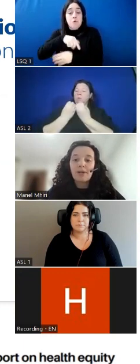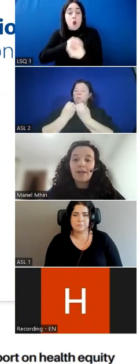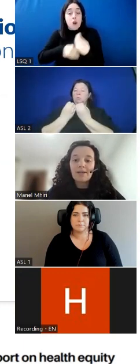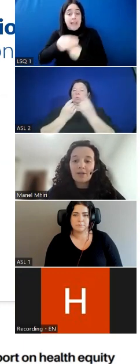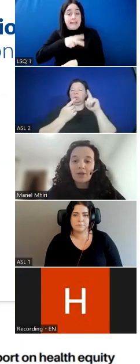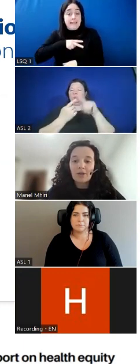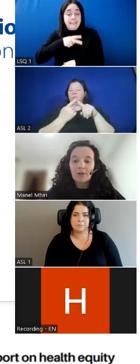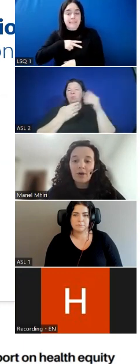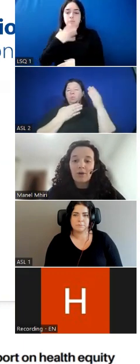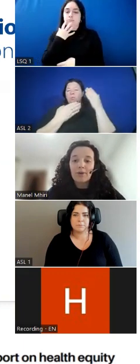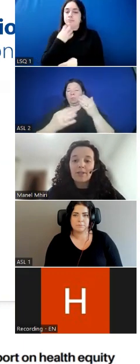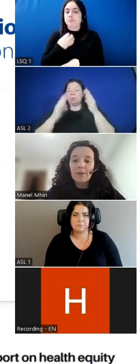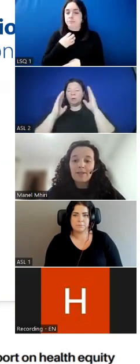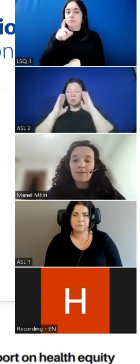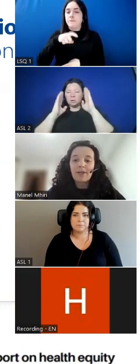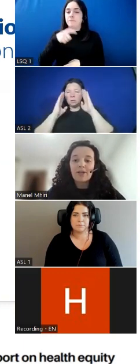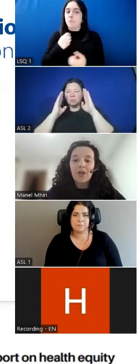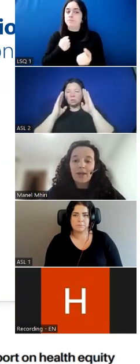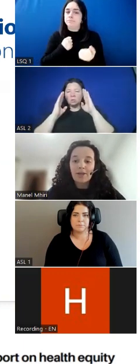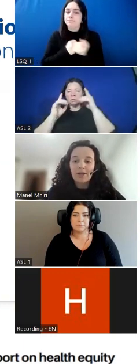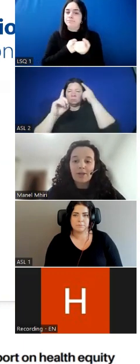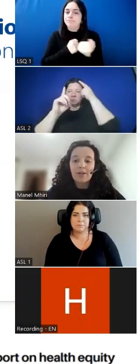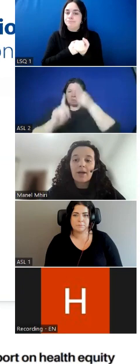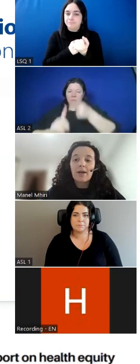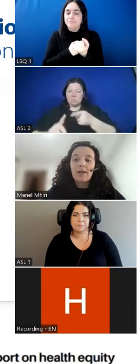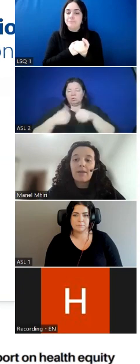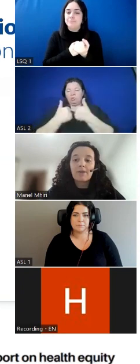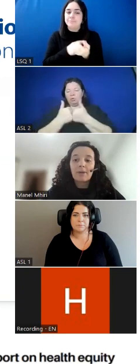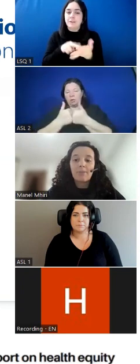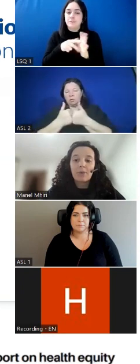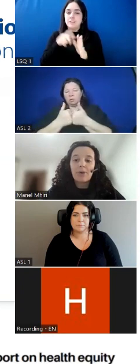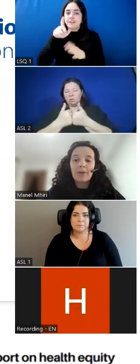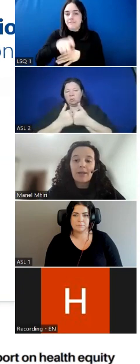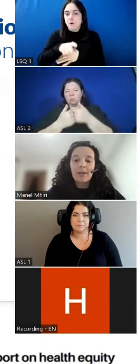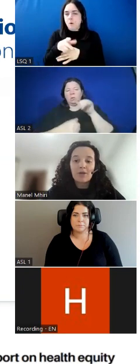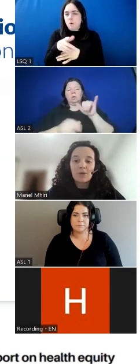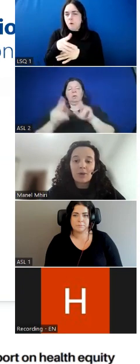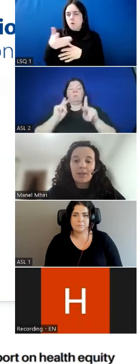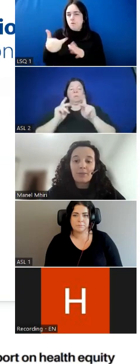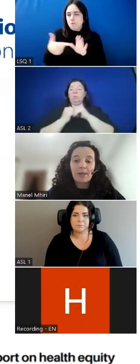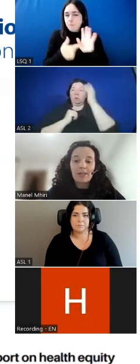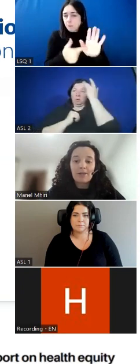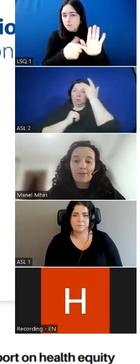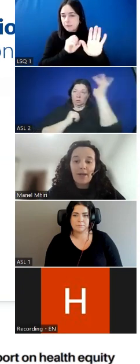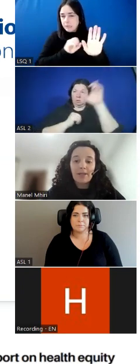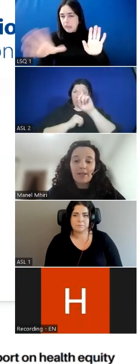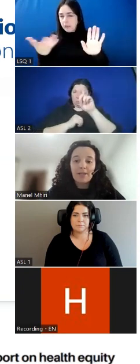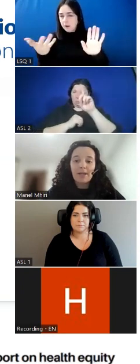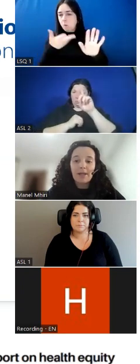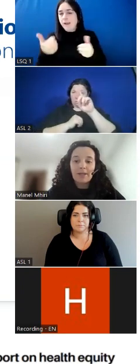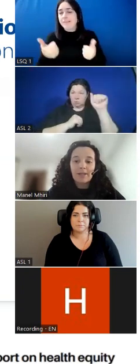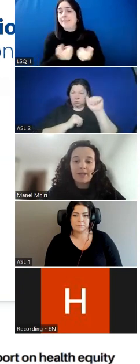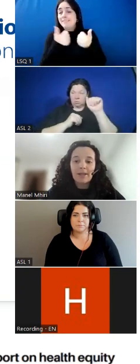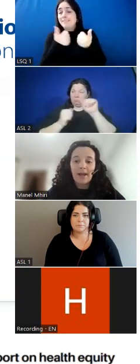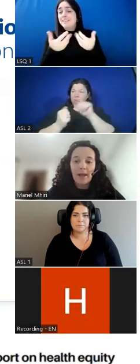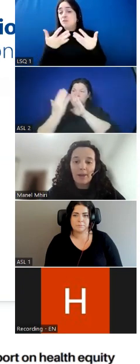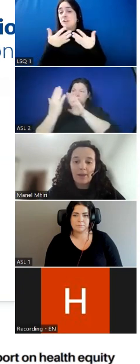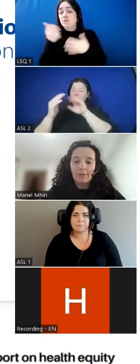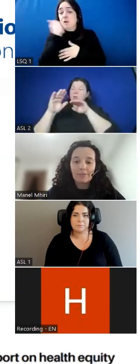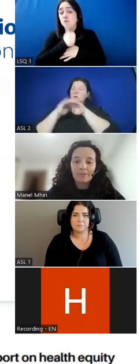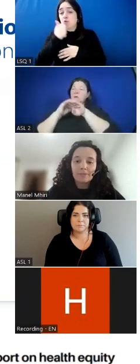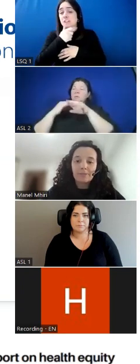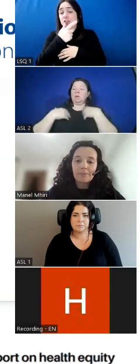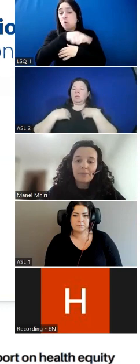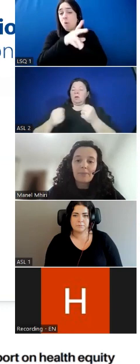to bring attention on the specific challenges that people with intellectual disabilities face in accessing